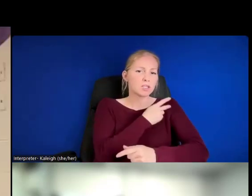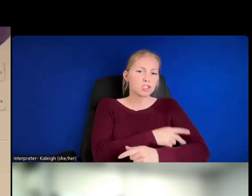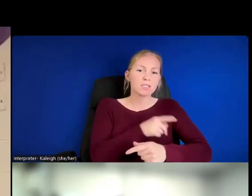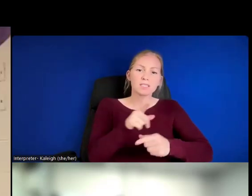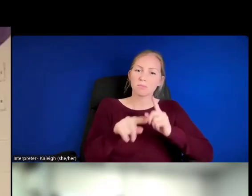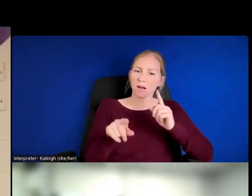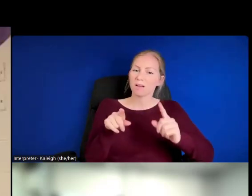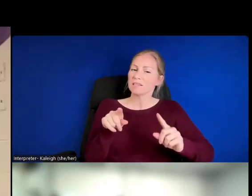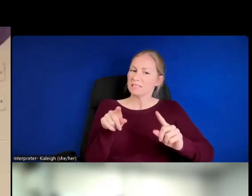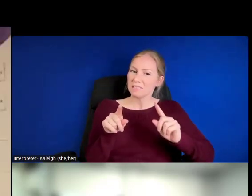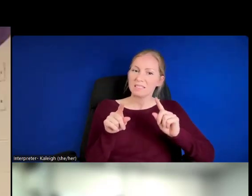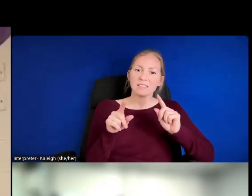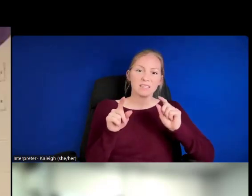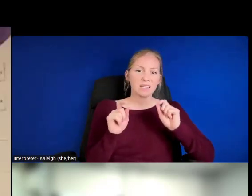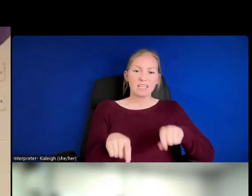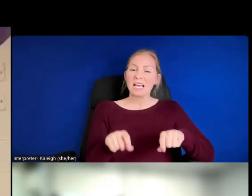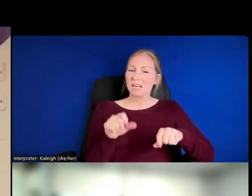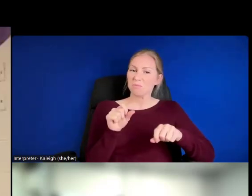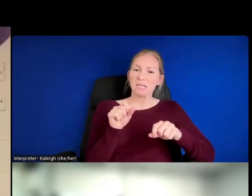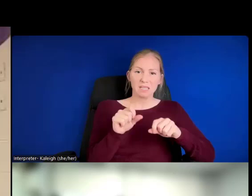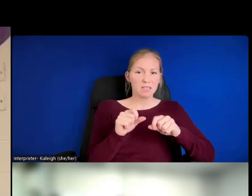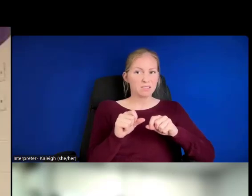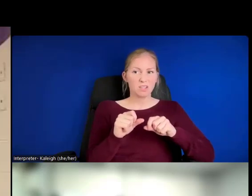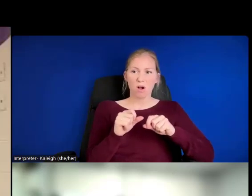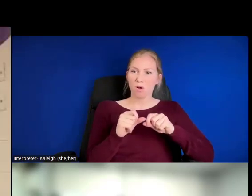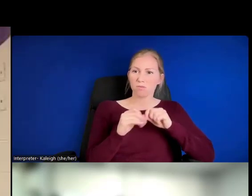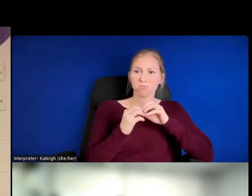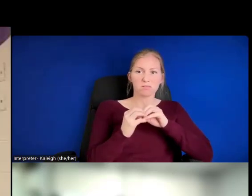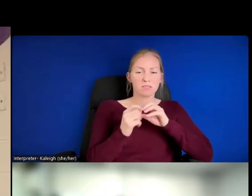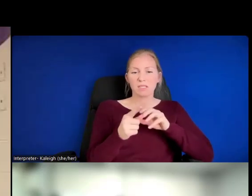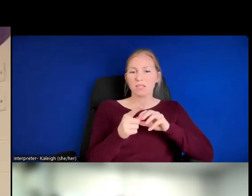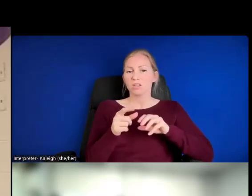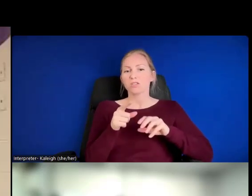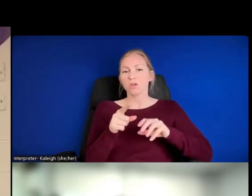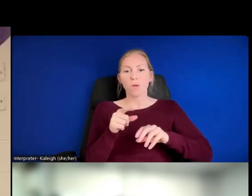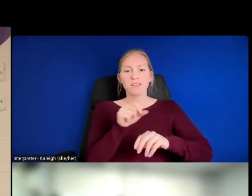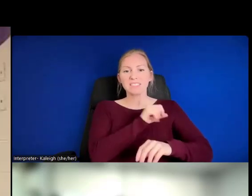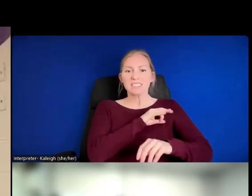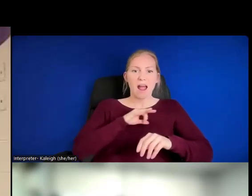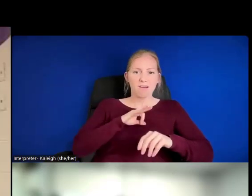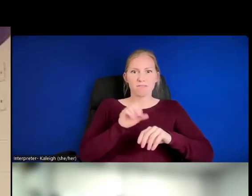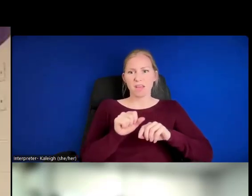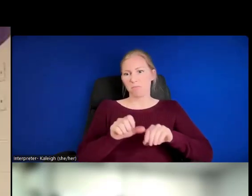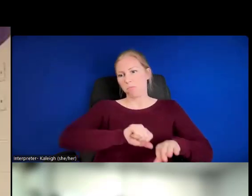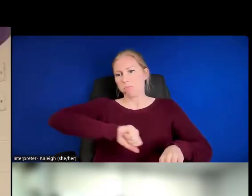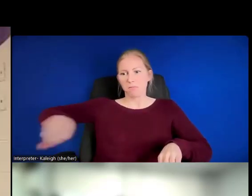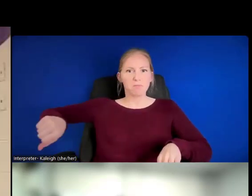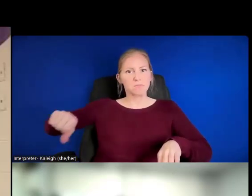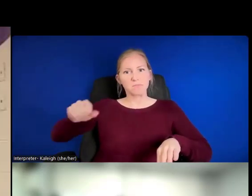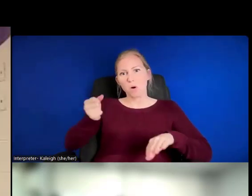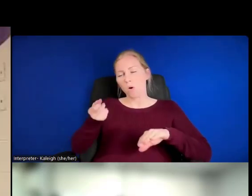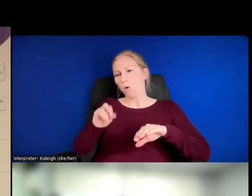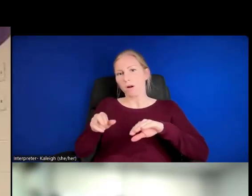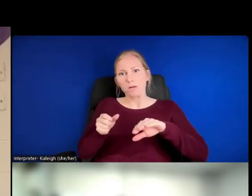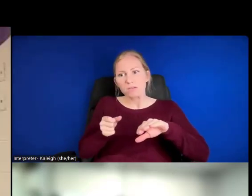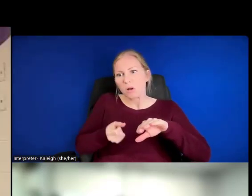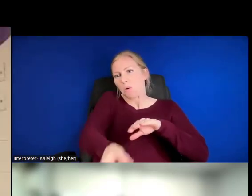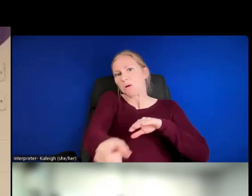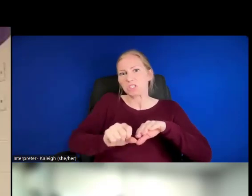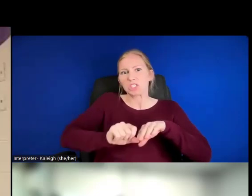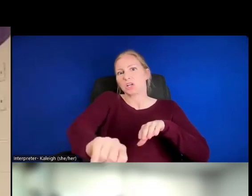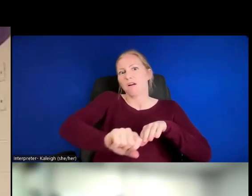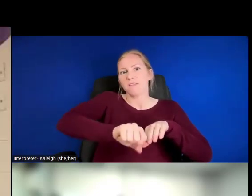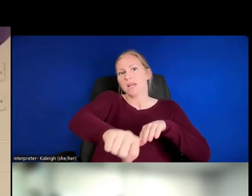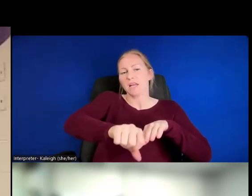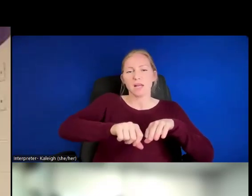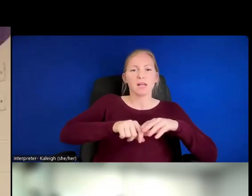with staff shoving things into the wicket, opening harshly, or patients having to stick their arms through the wickets to